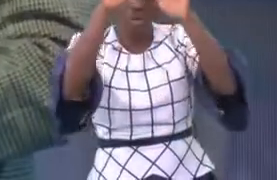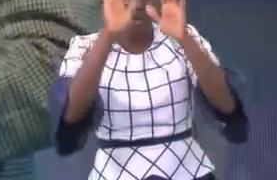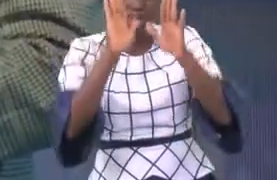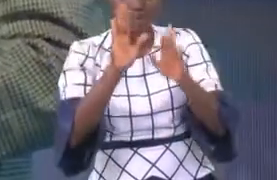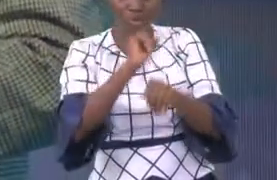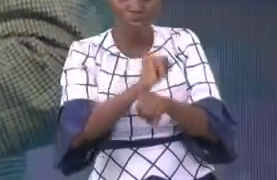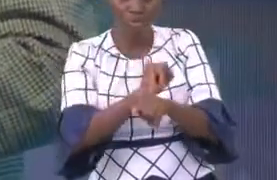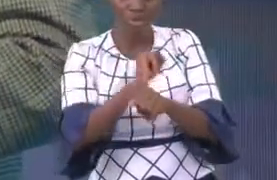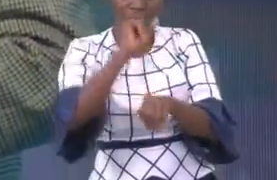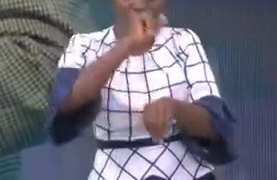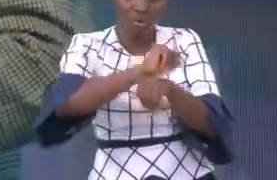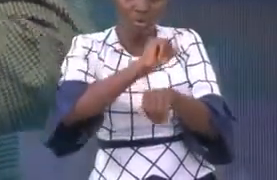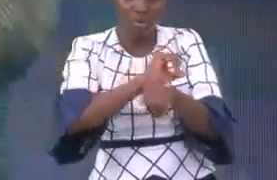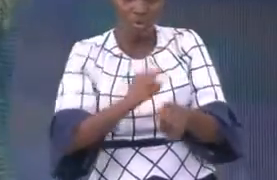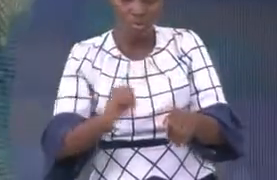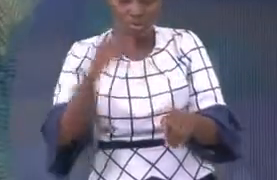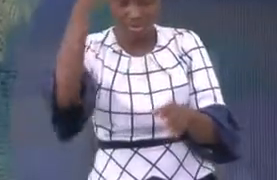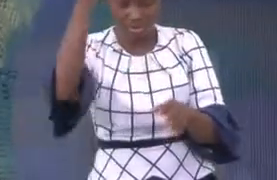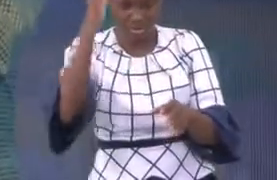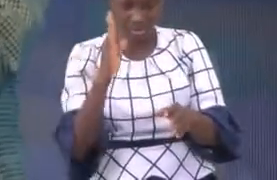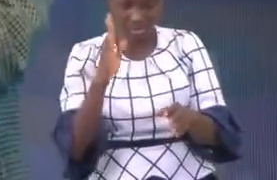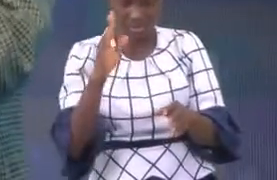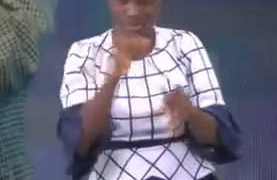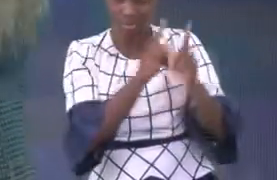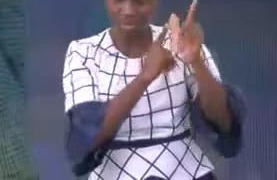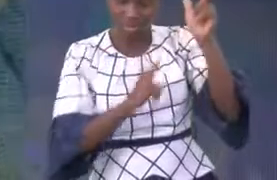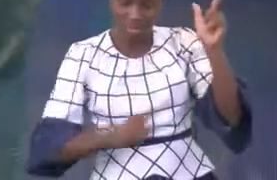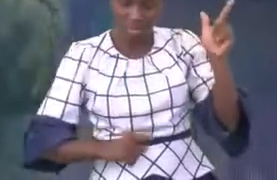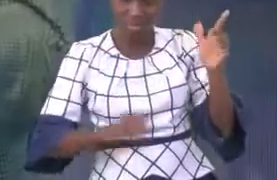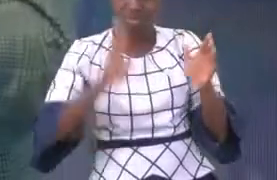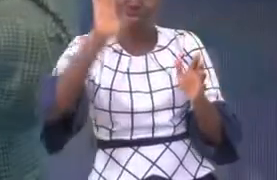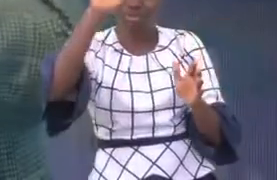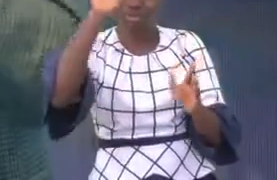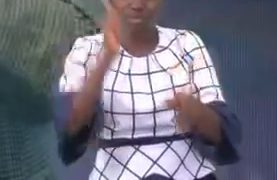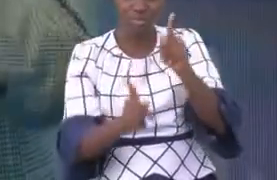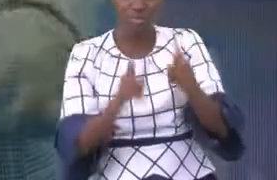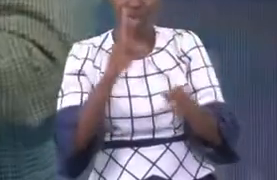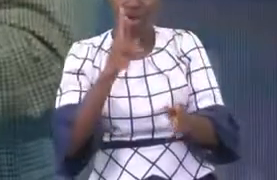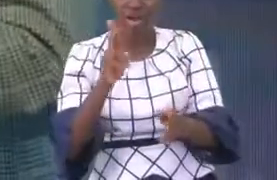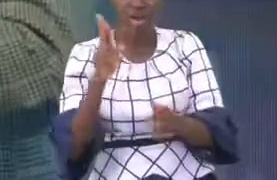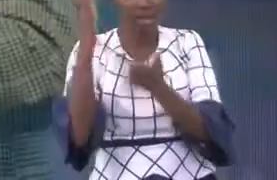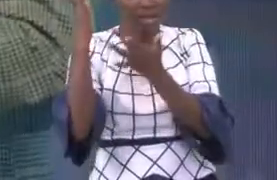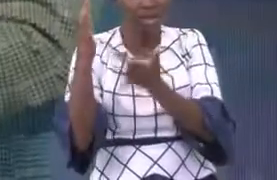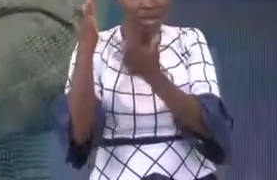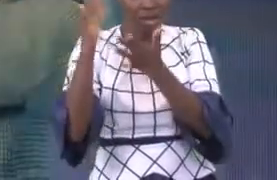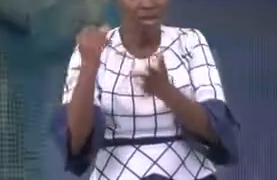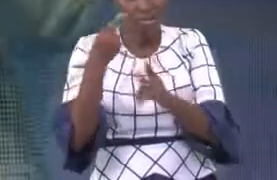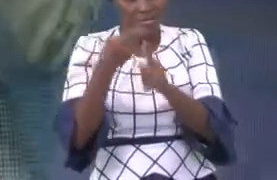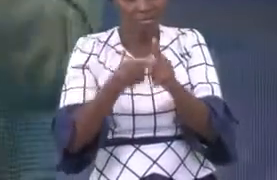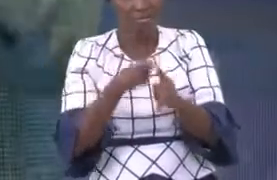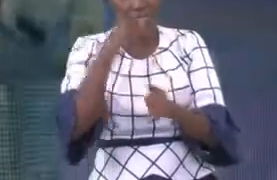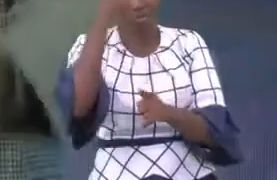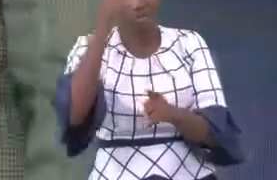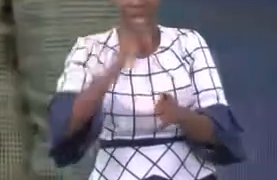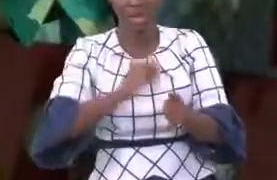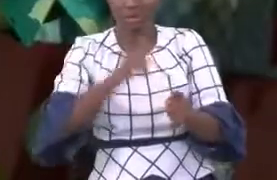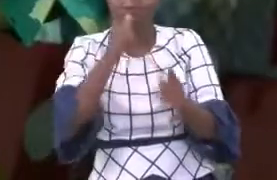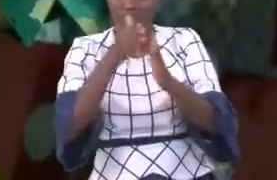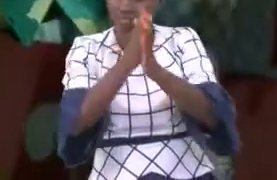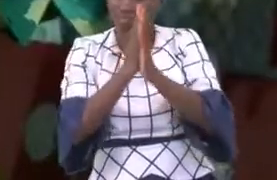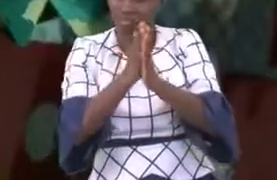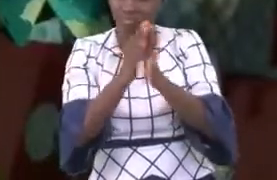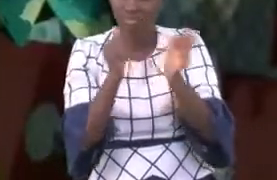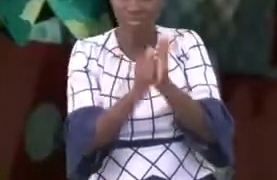are expecting from you. And I'm asking, touch everyone, heal everyone tonight, in